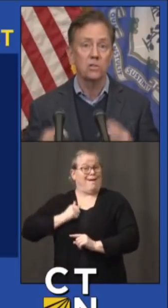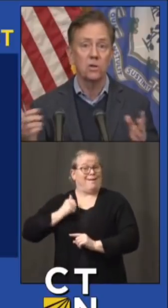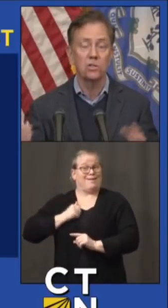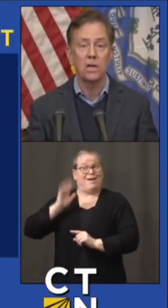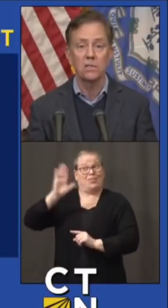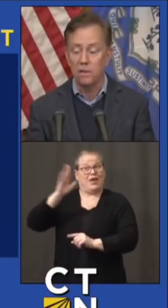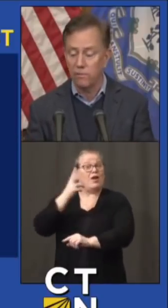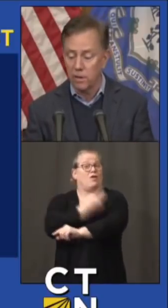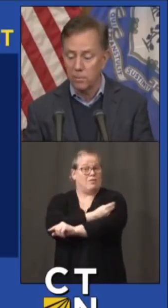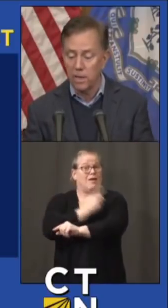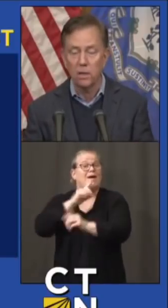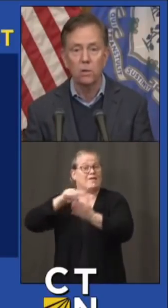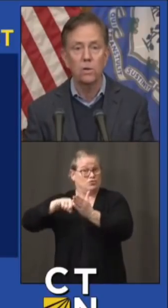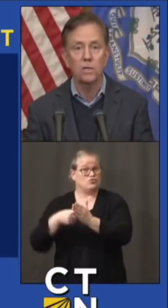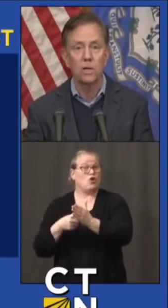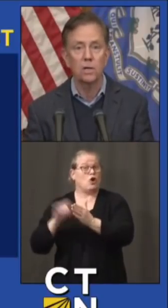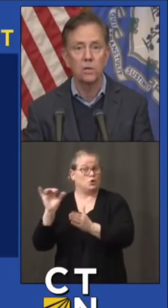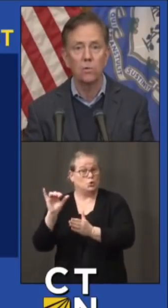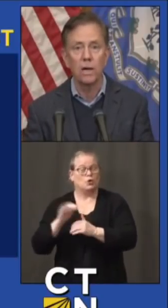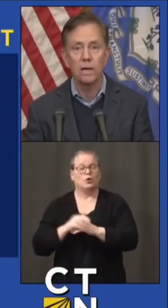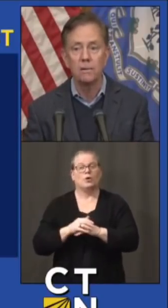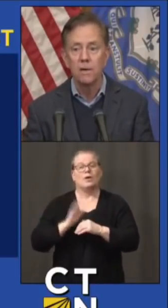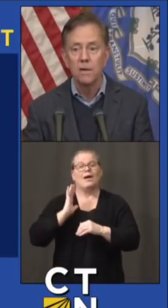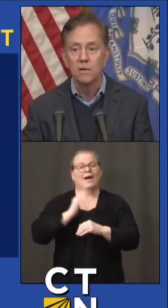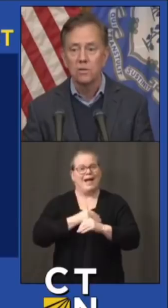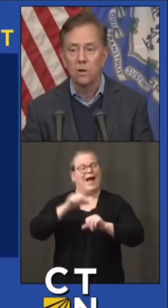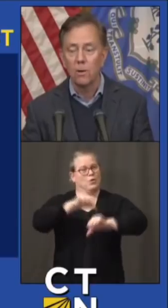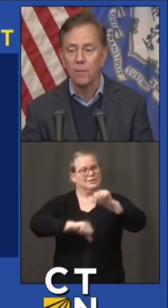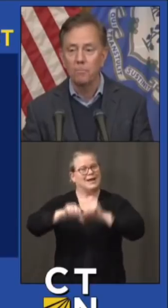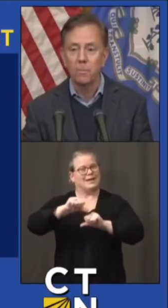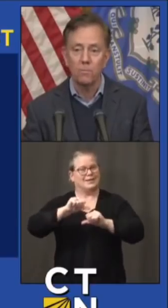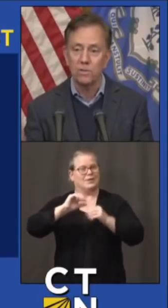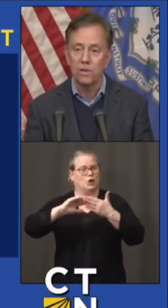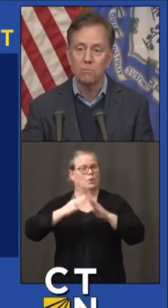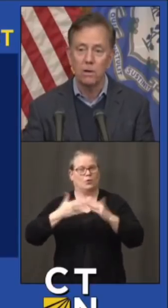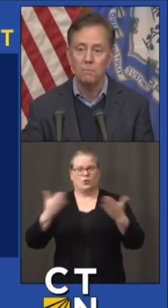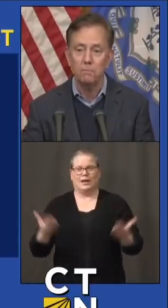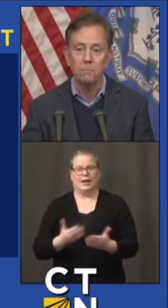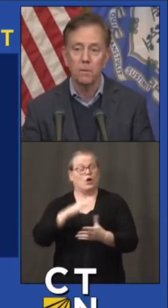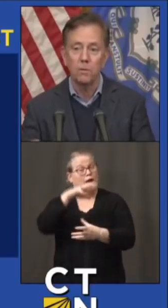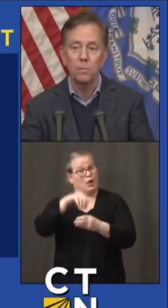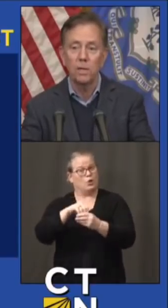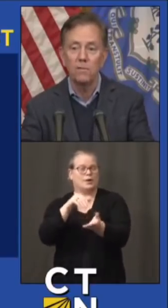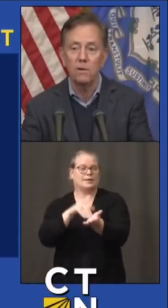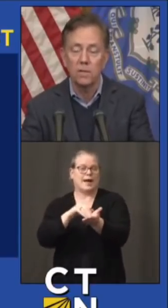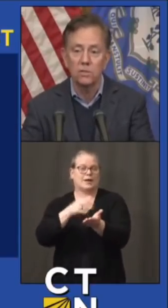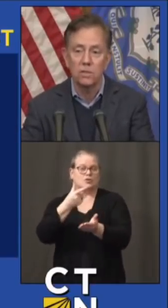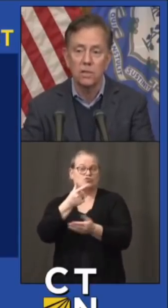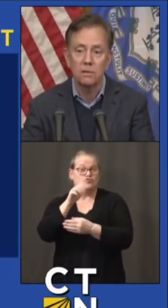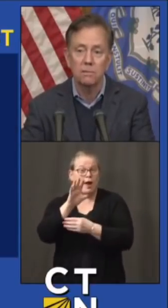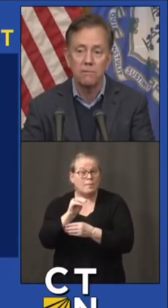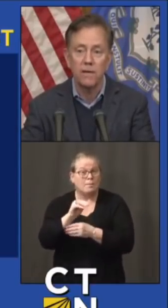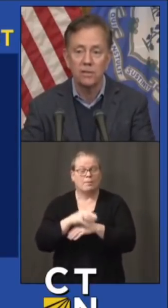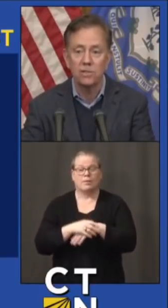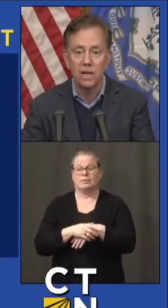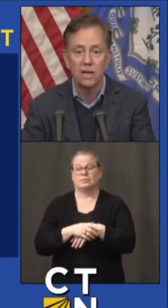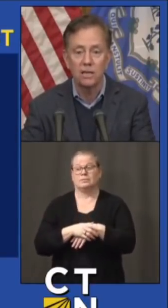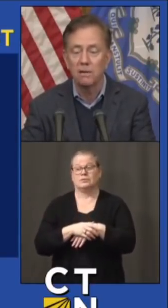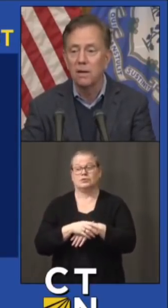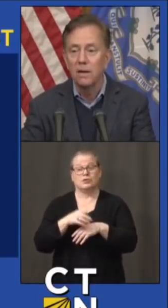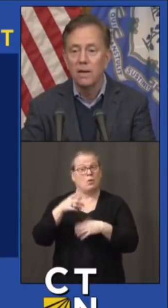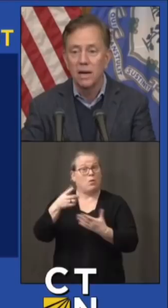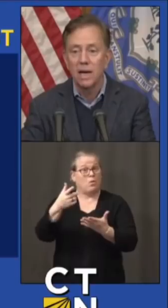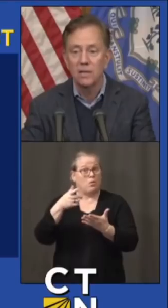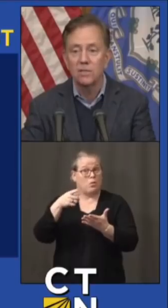as has our scientific committee, including Dr. Grant. So we said, well, you believe it? Let's get